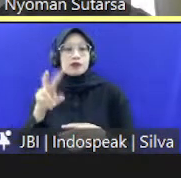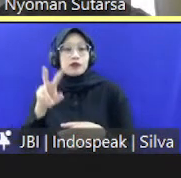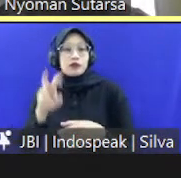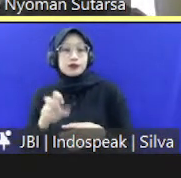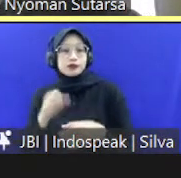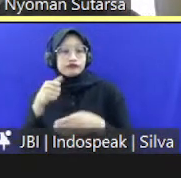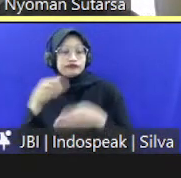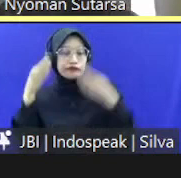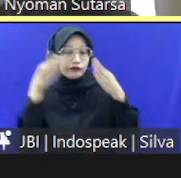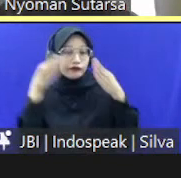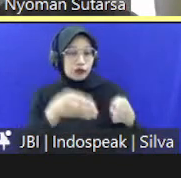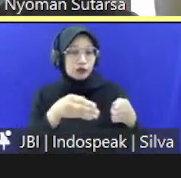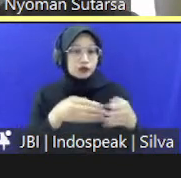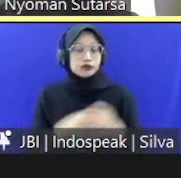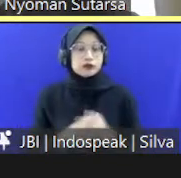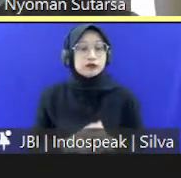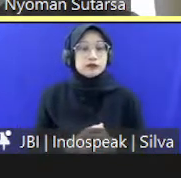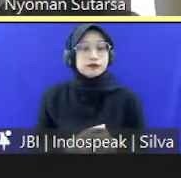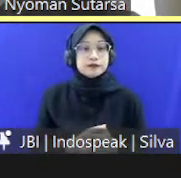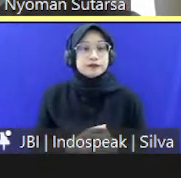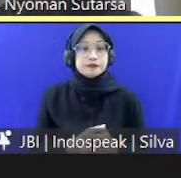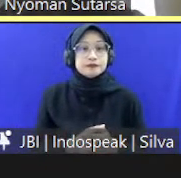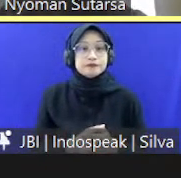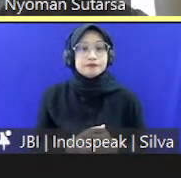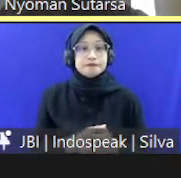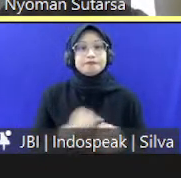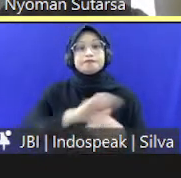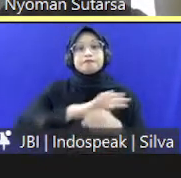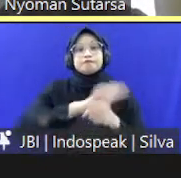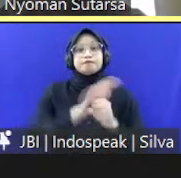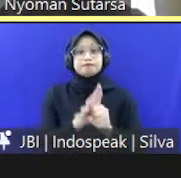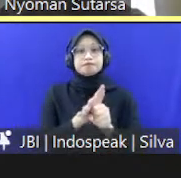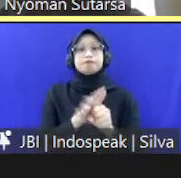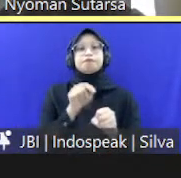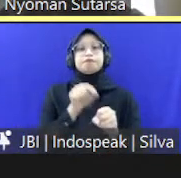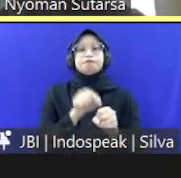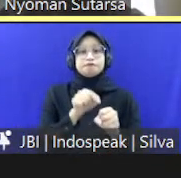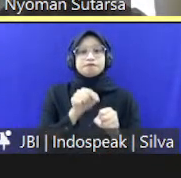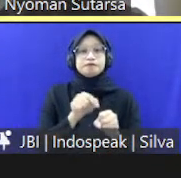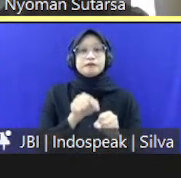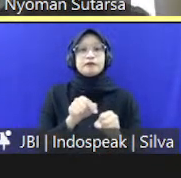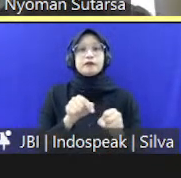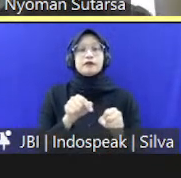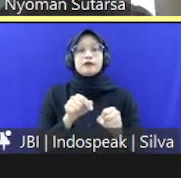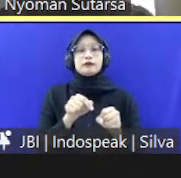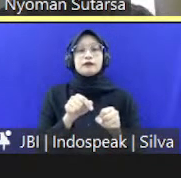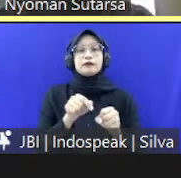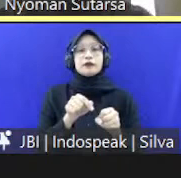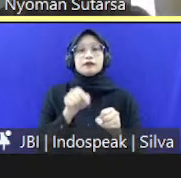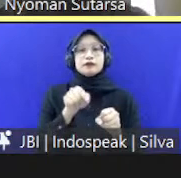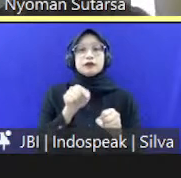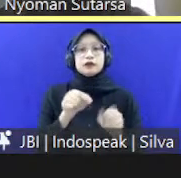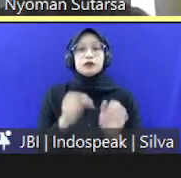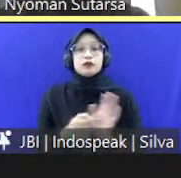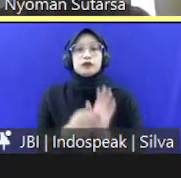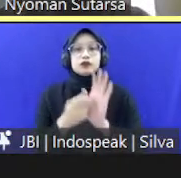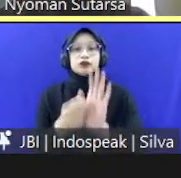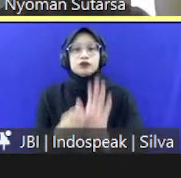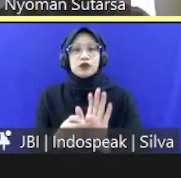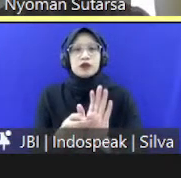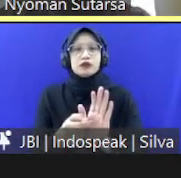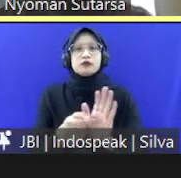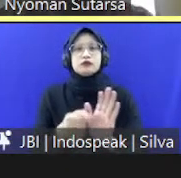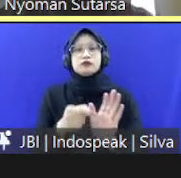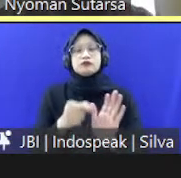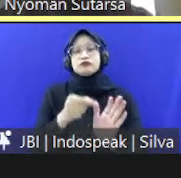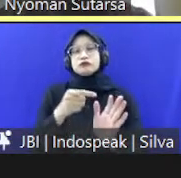the COVID-19 pandemic has amplified the existing access and health inequities across the globe, including Indonesia. Social